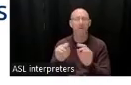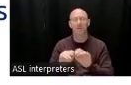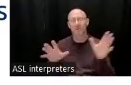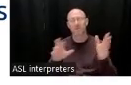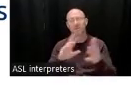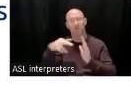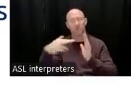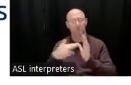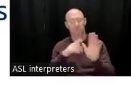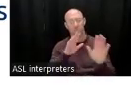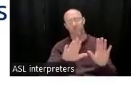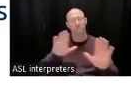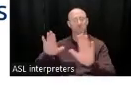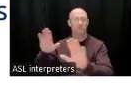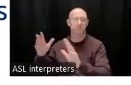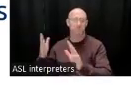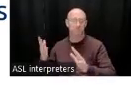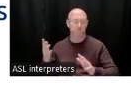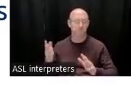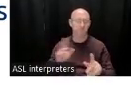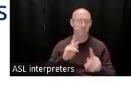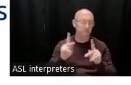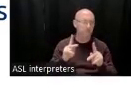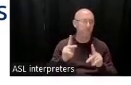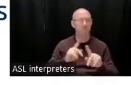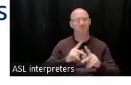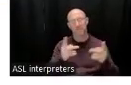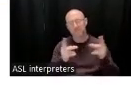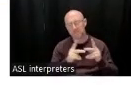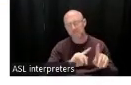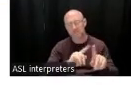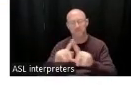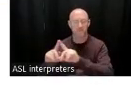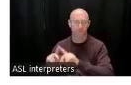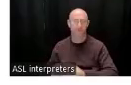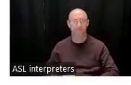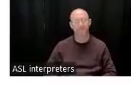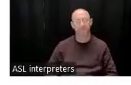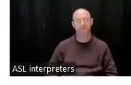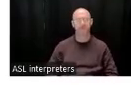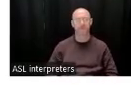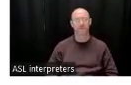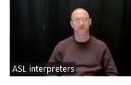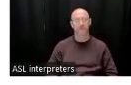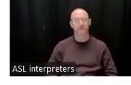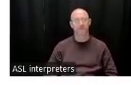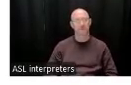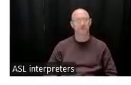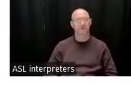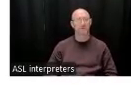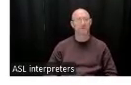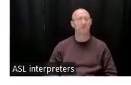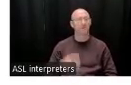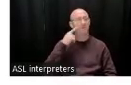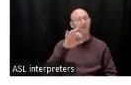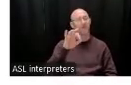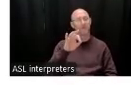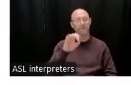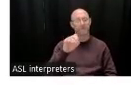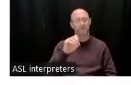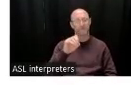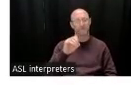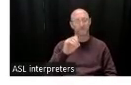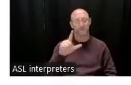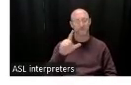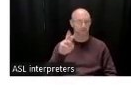of different people at different places that are involved in this project. For fellowships or career